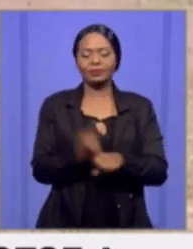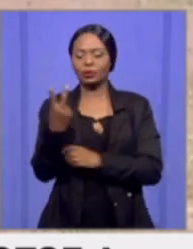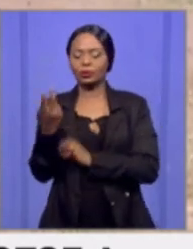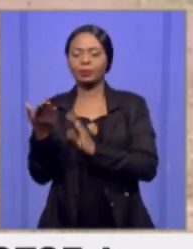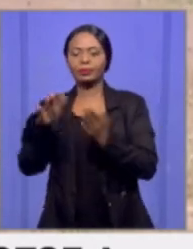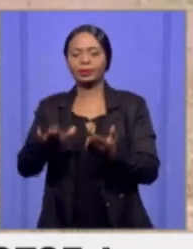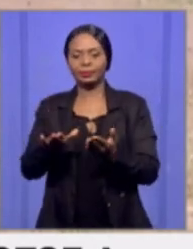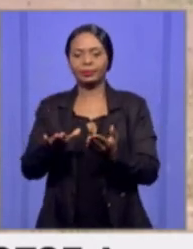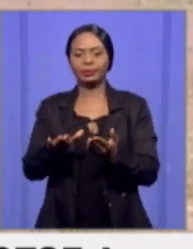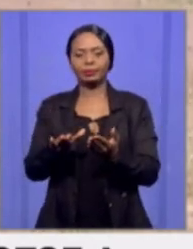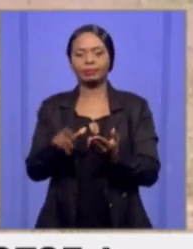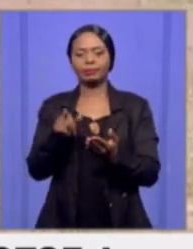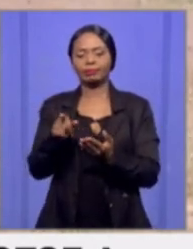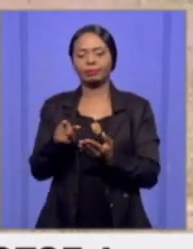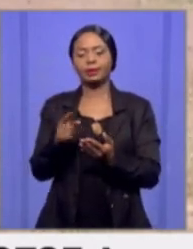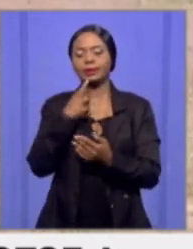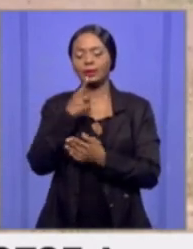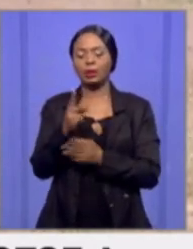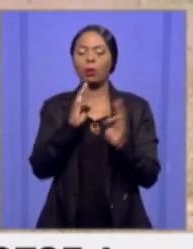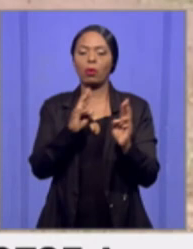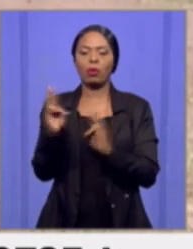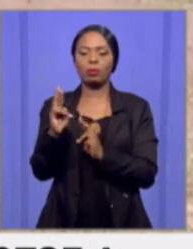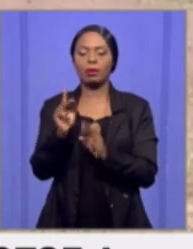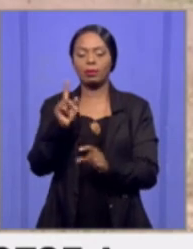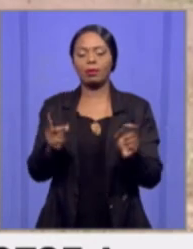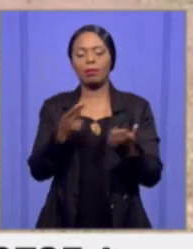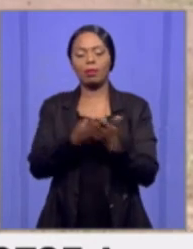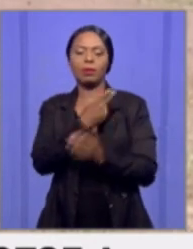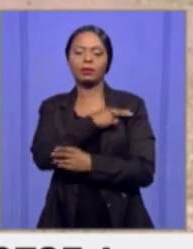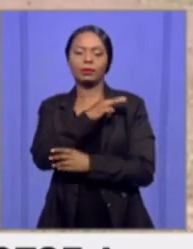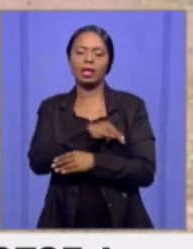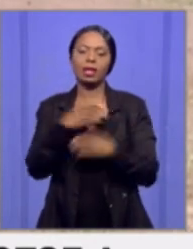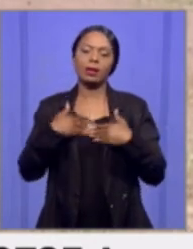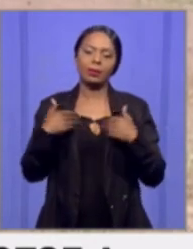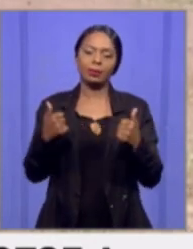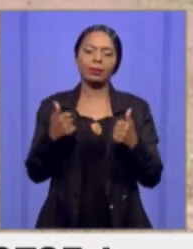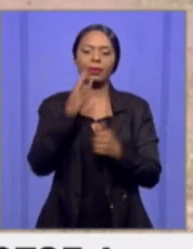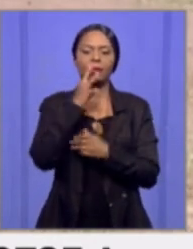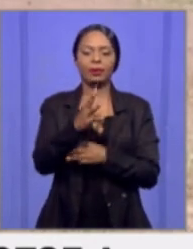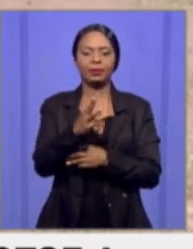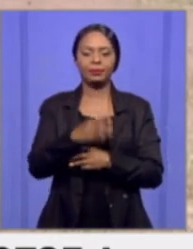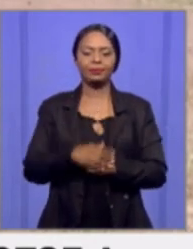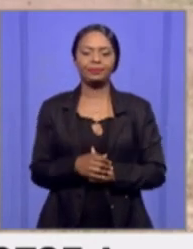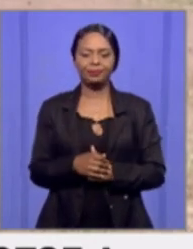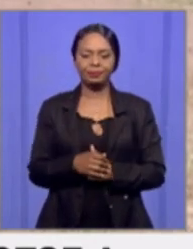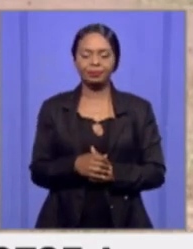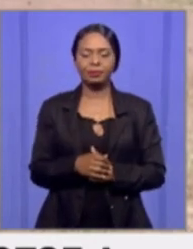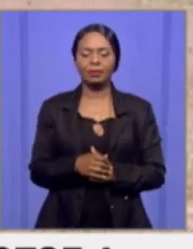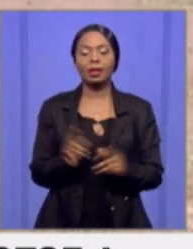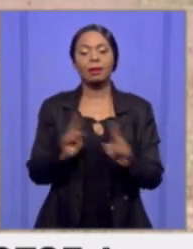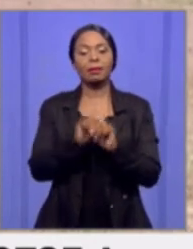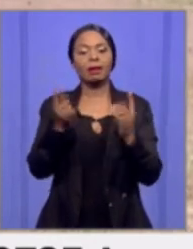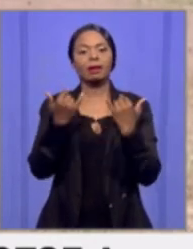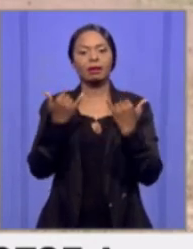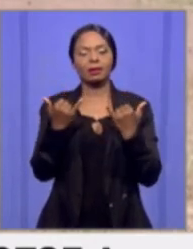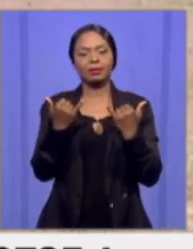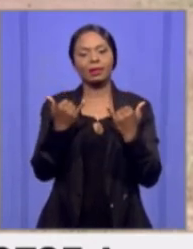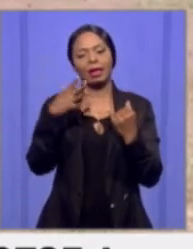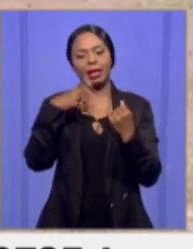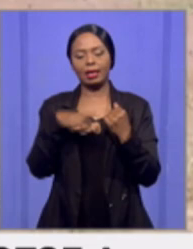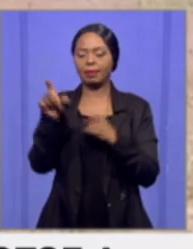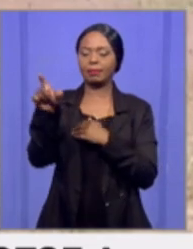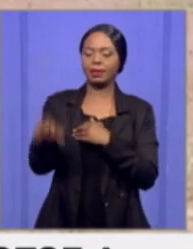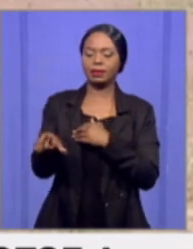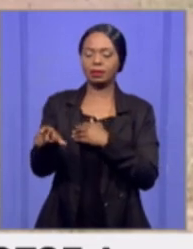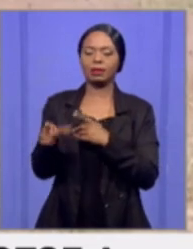gore ba ba leng bookelong ba tla fola ba tla tswela pele ka gore ba picke up ba fole mara e re tlise o mongwe wa